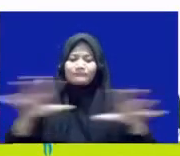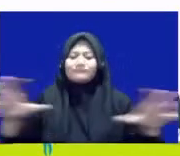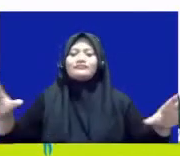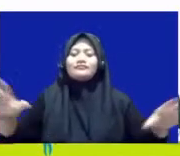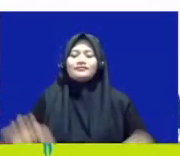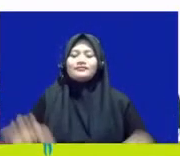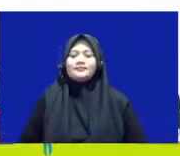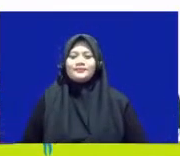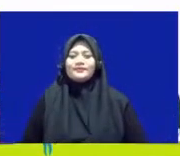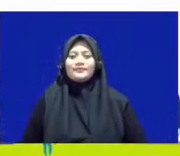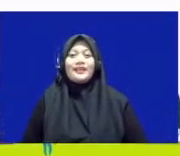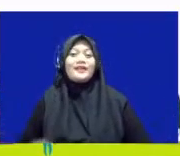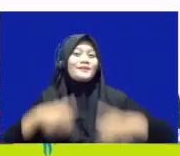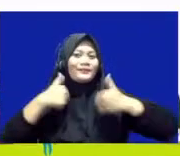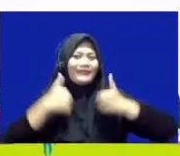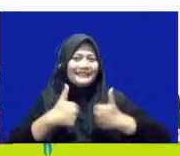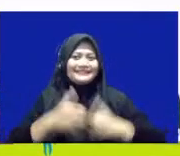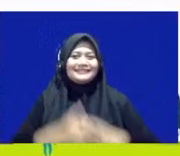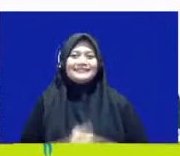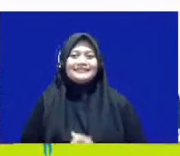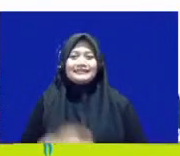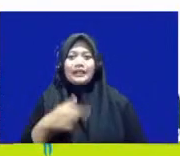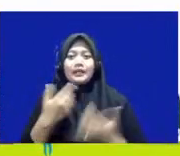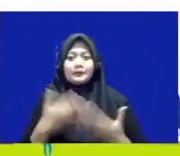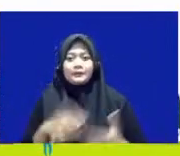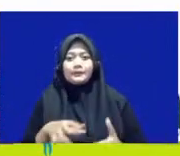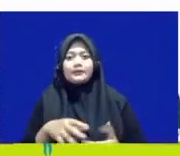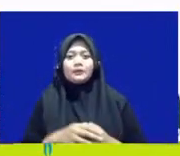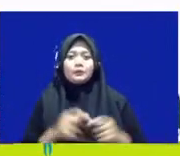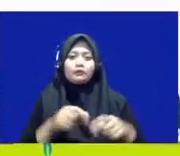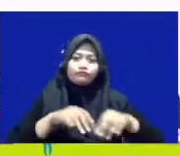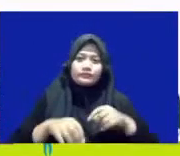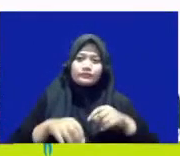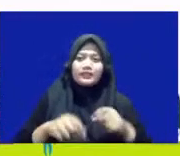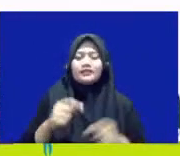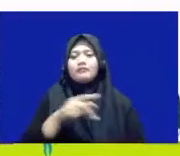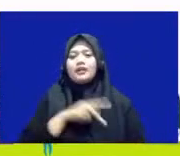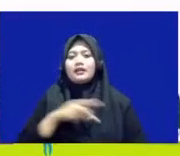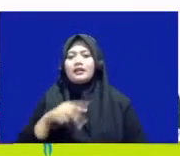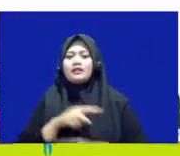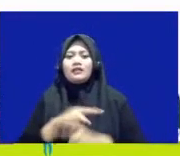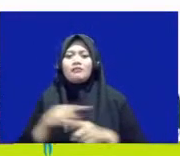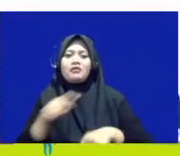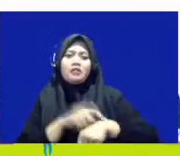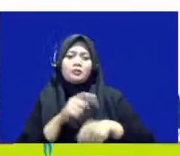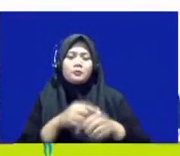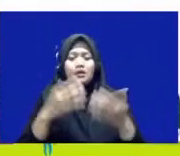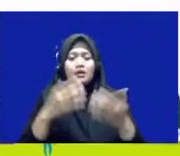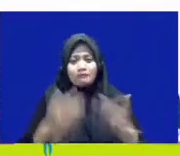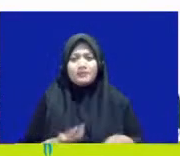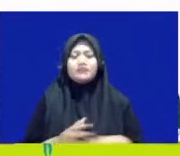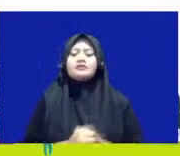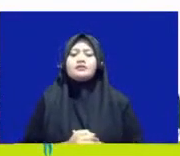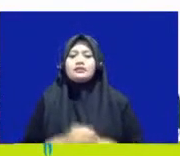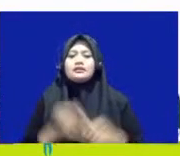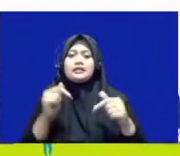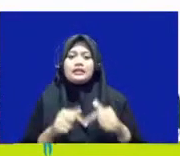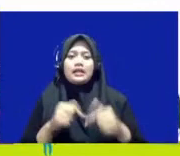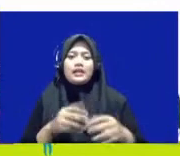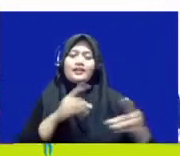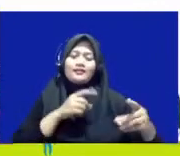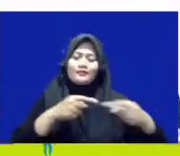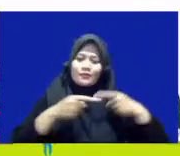the organizers. Unfortunately, our time is up. It's a really interesting and fruitful discussion. And